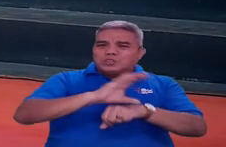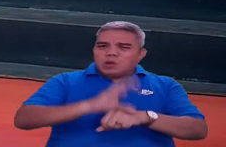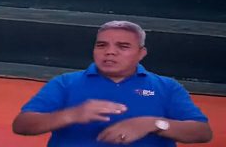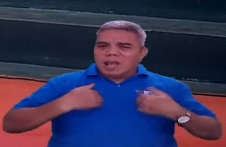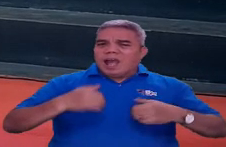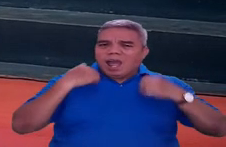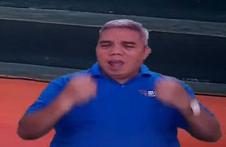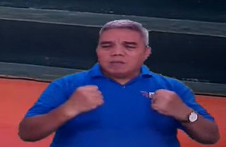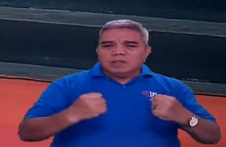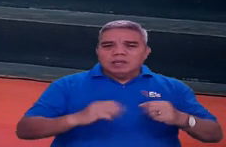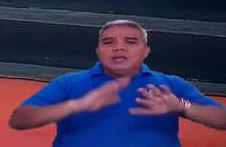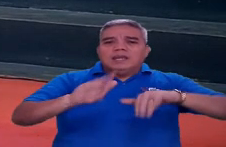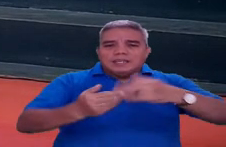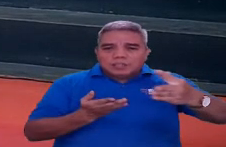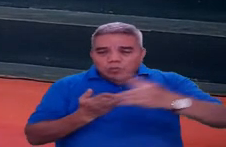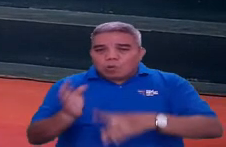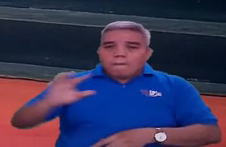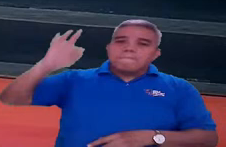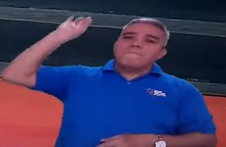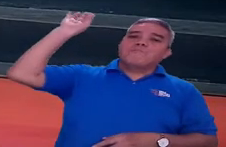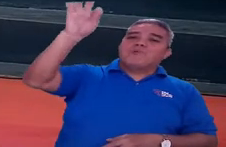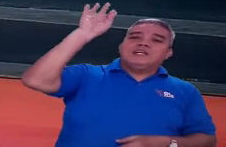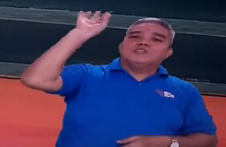church, it is through preaching!